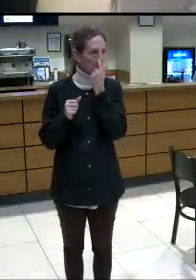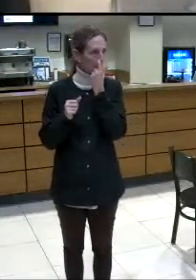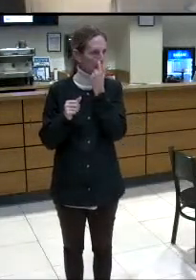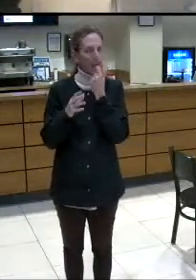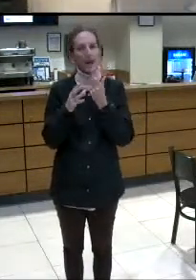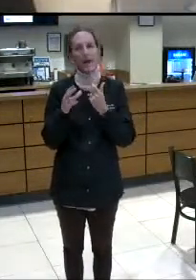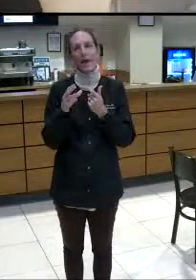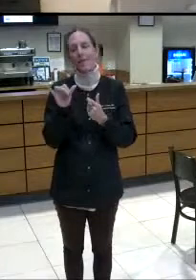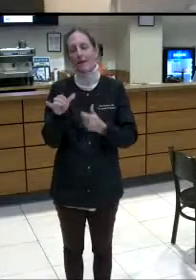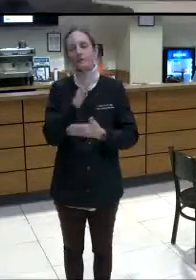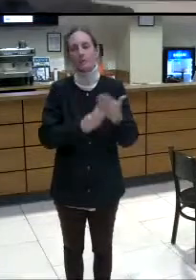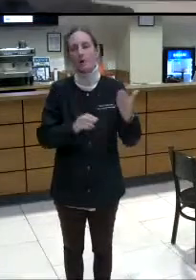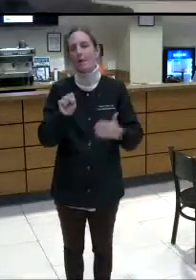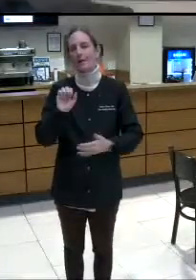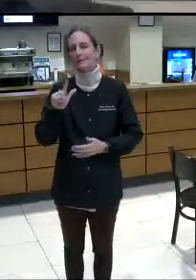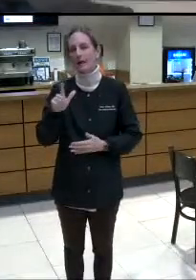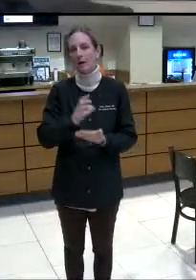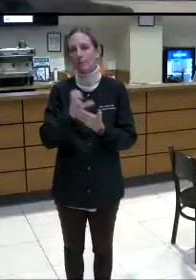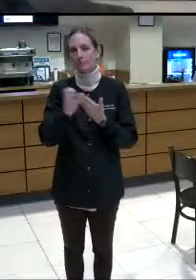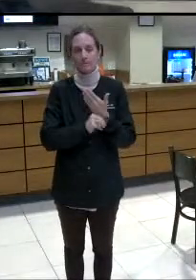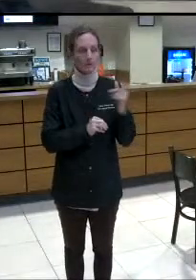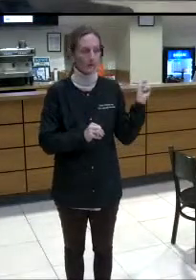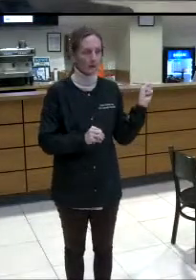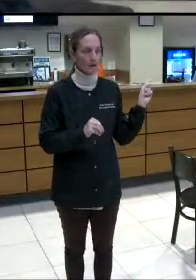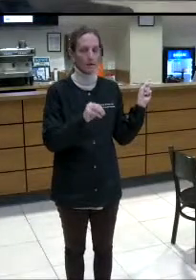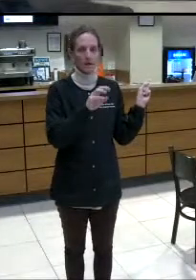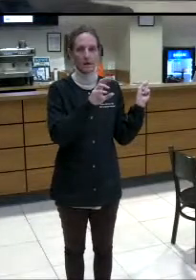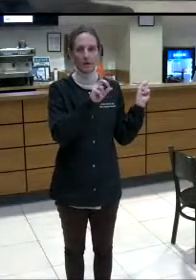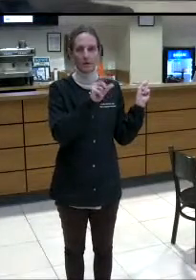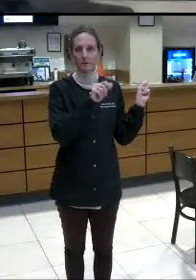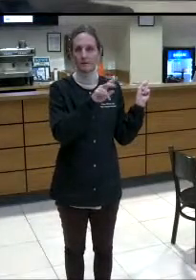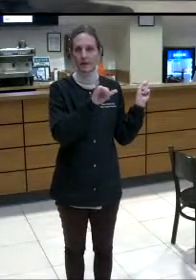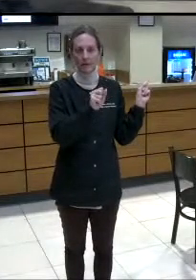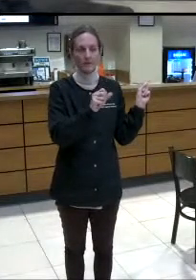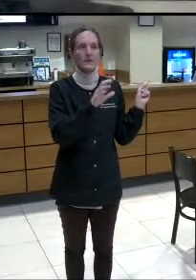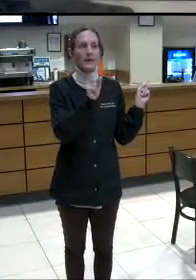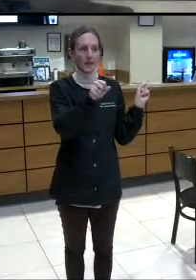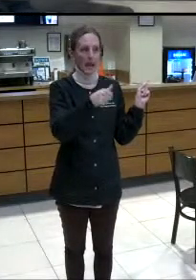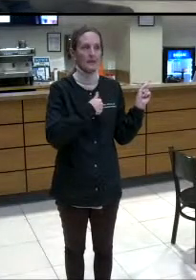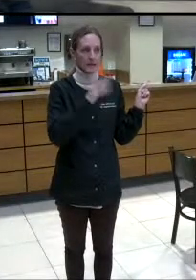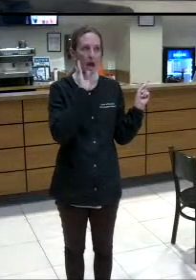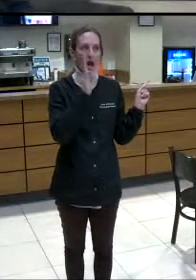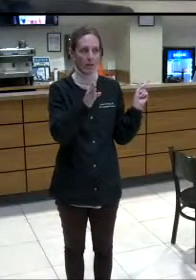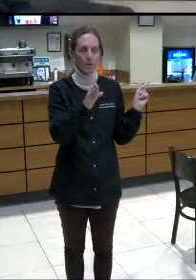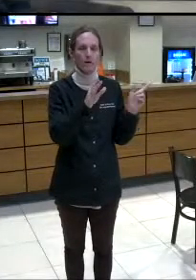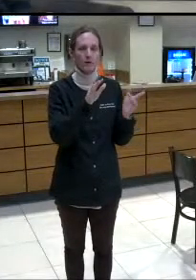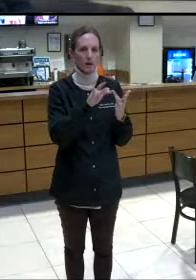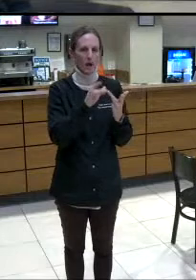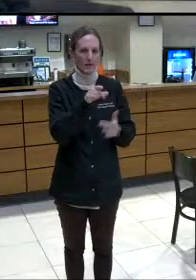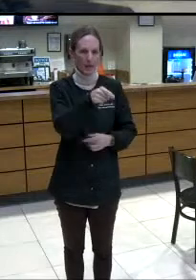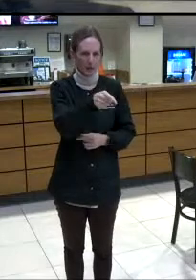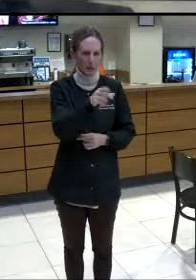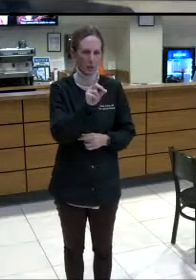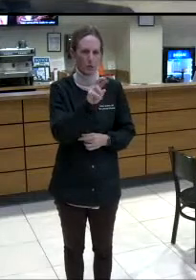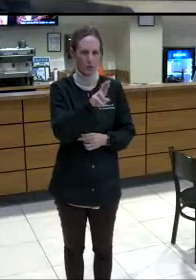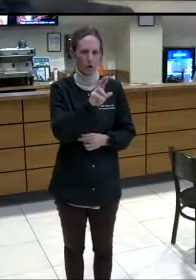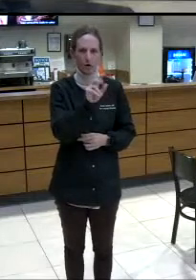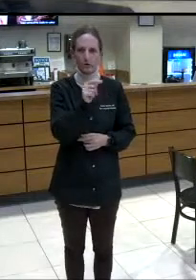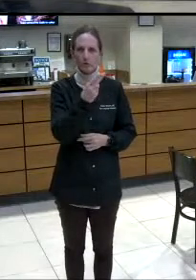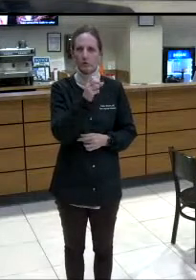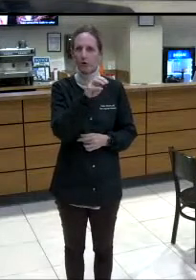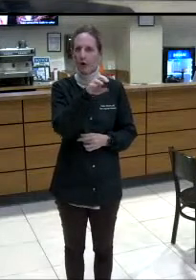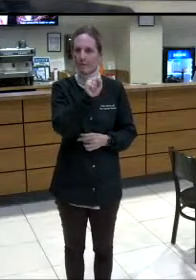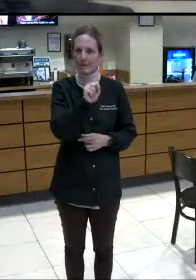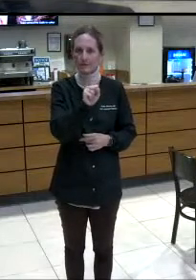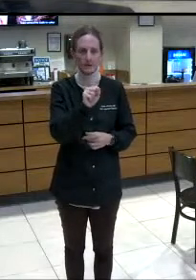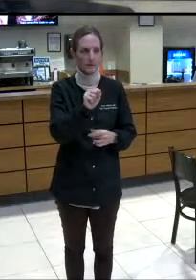So I'll say that the reason is, again, and I will follow up with you, Dr. Thomas, too, to just kind of get this together so that